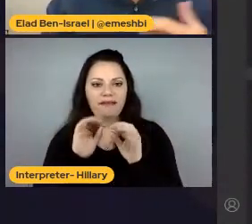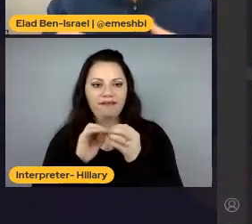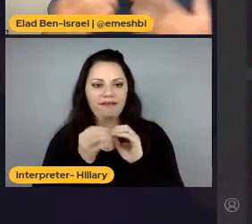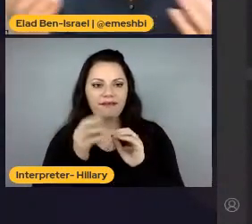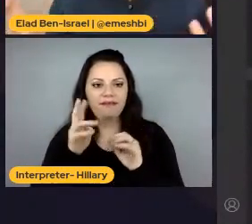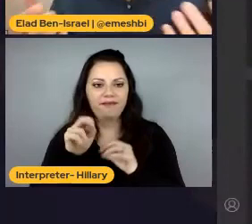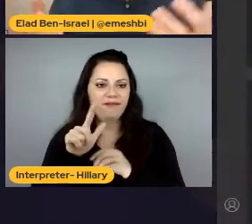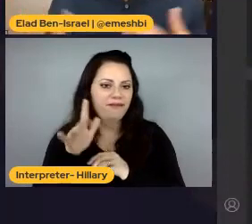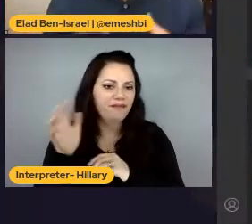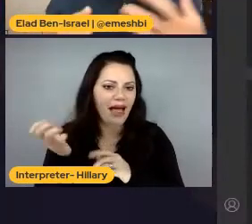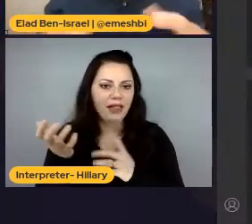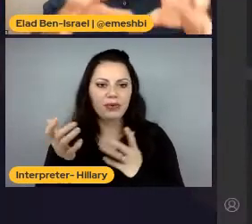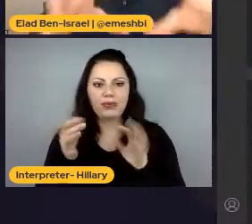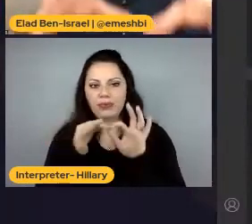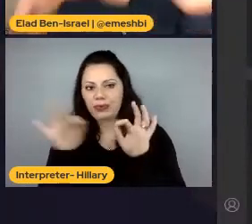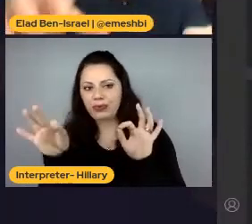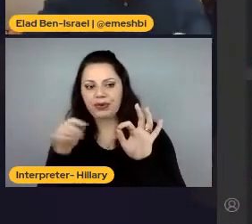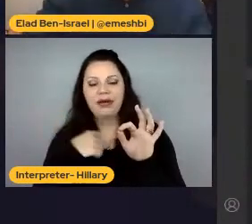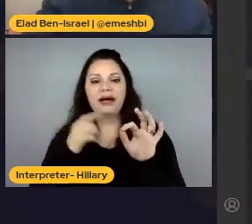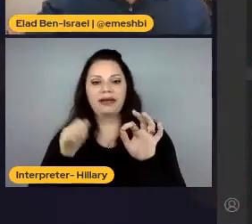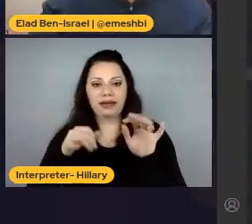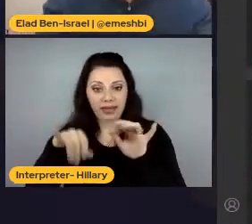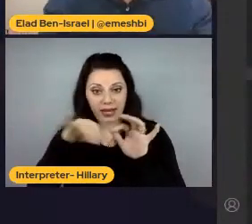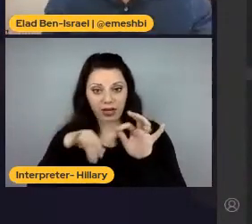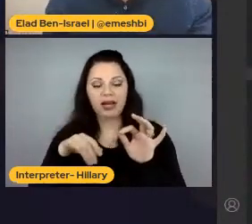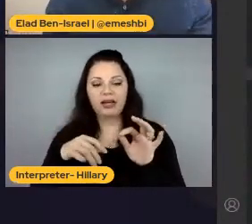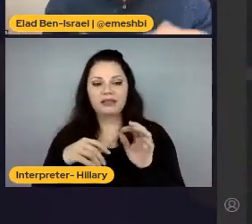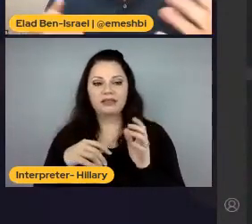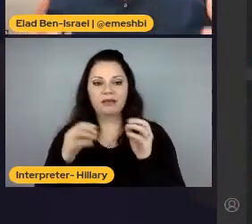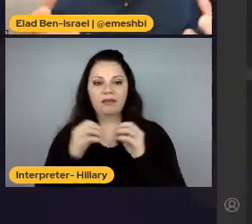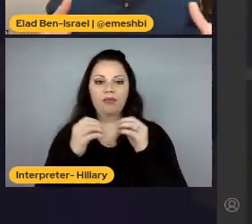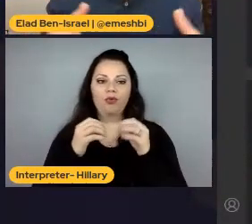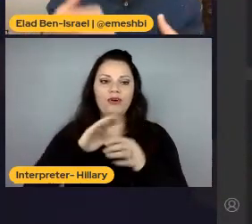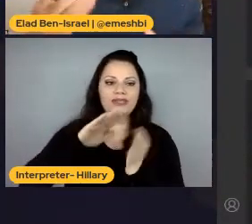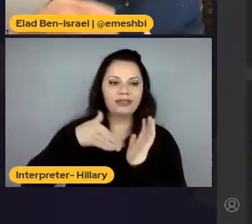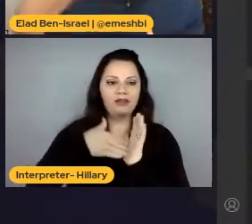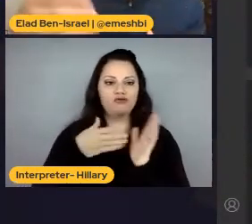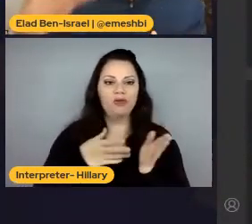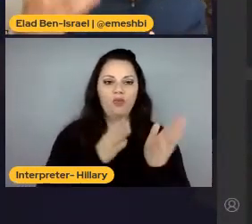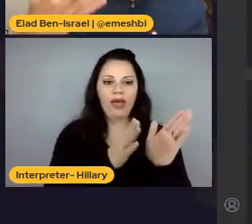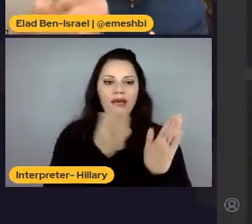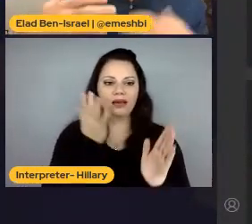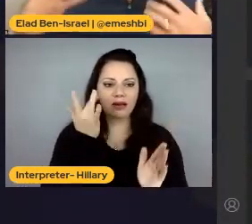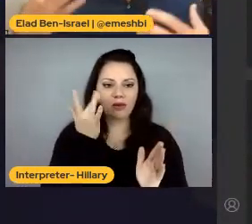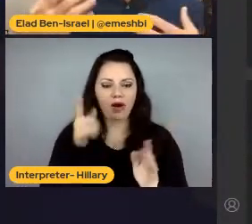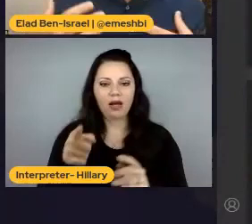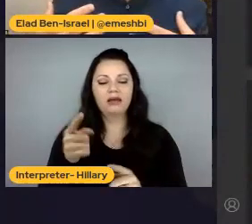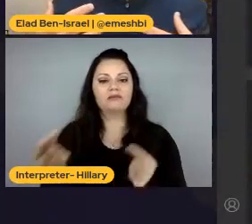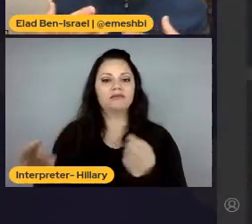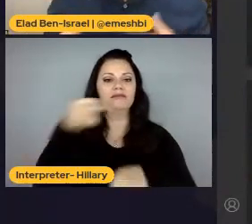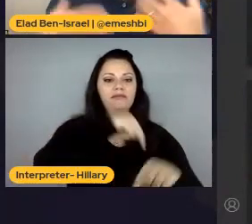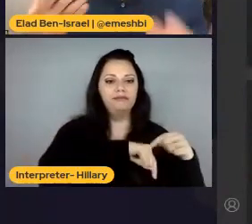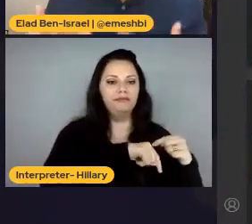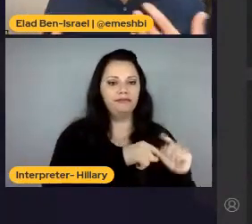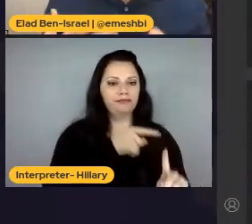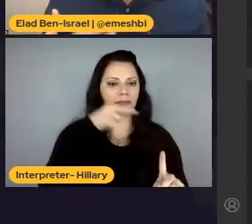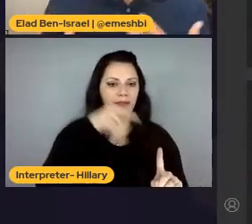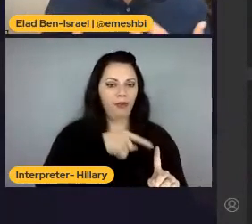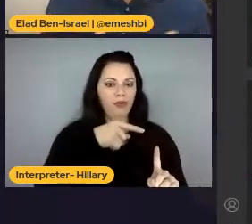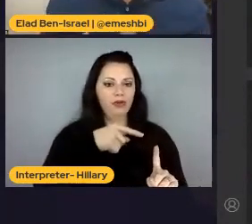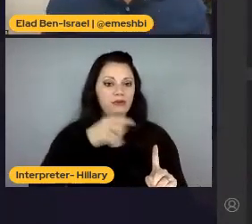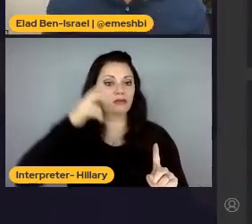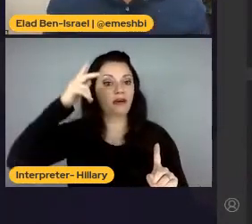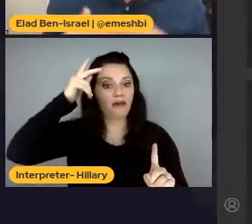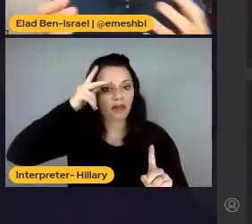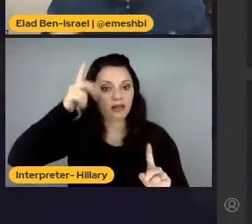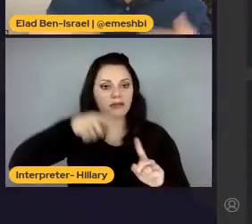standardize any of those things, I can really do it in a central way, because again, it goes back to this whole philosophy about